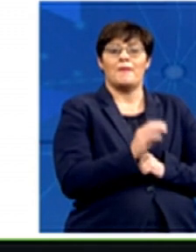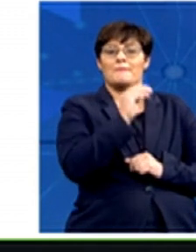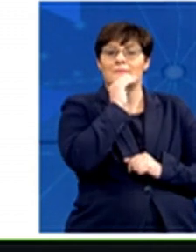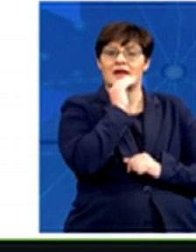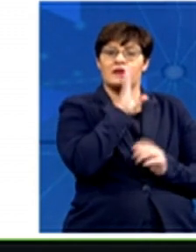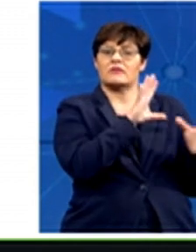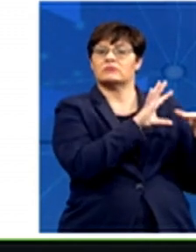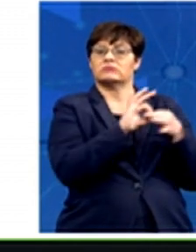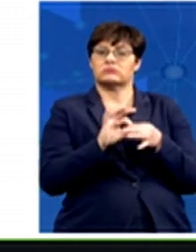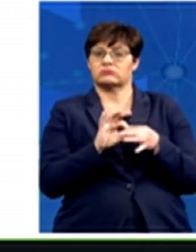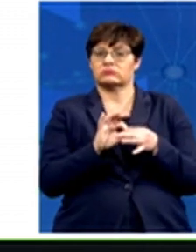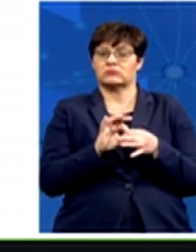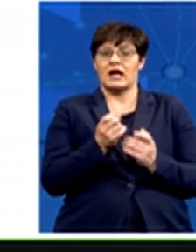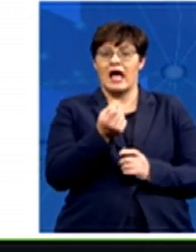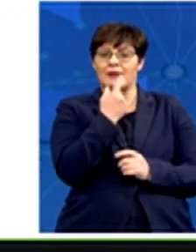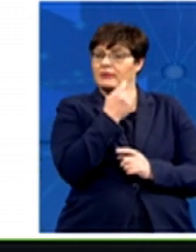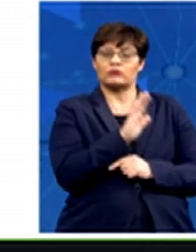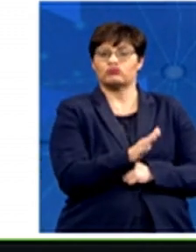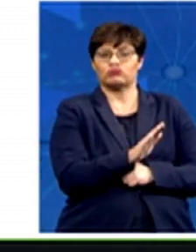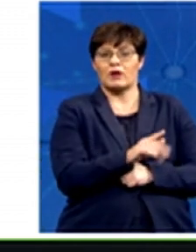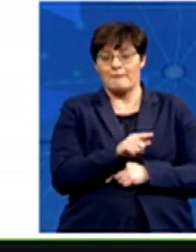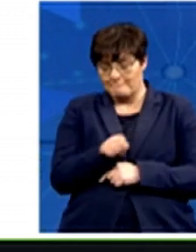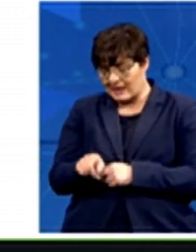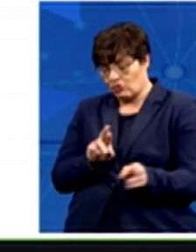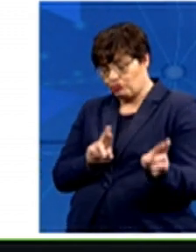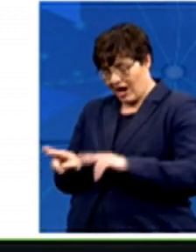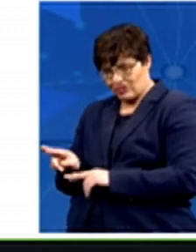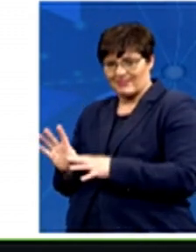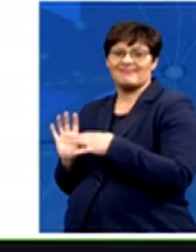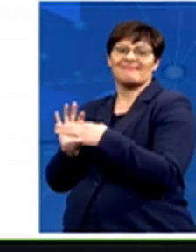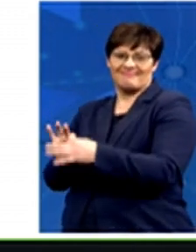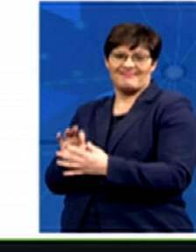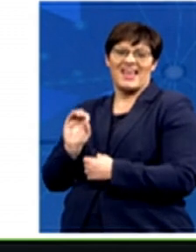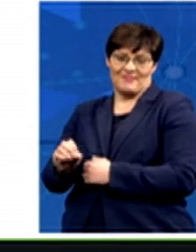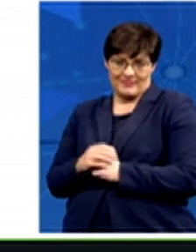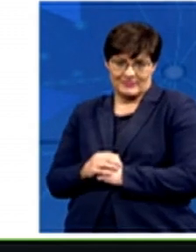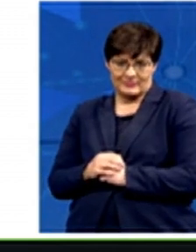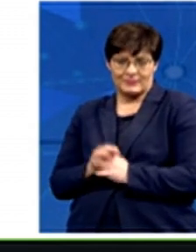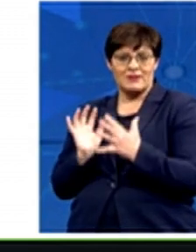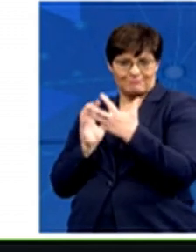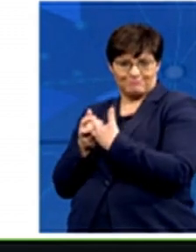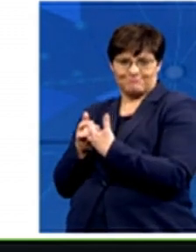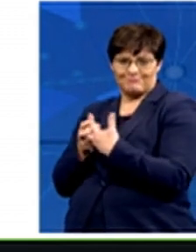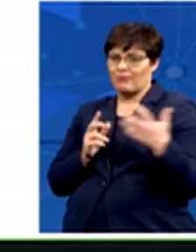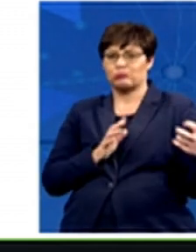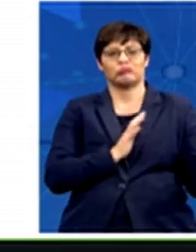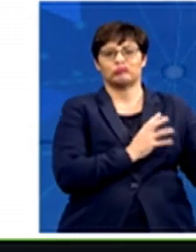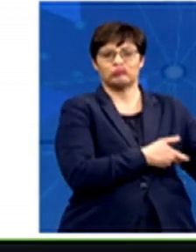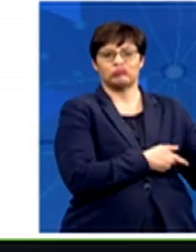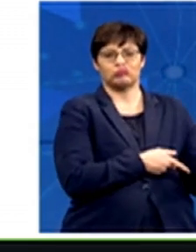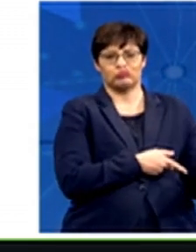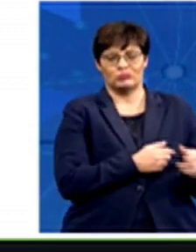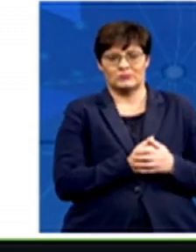treatment. However, with the adverse drug reaction, there's a suspected causal relationship between the two. And I've